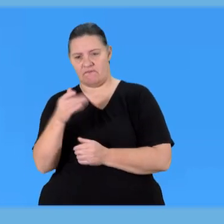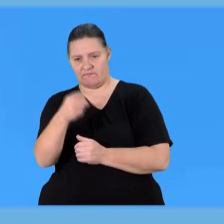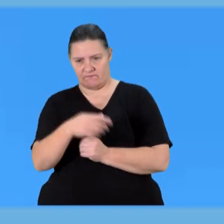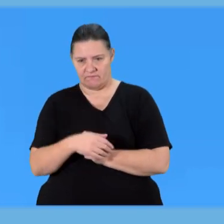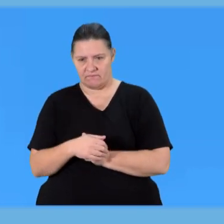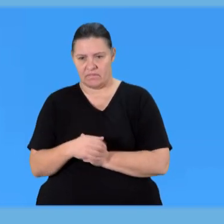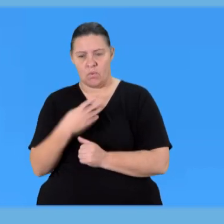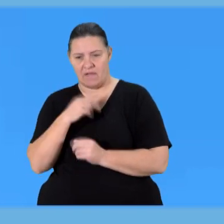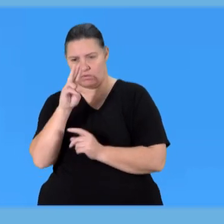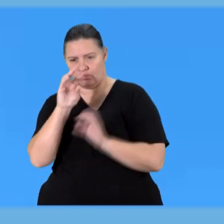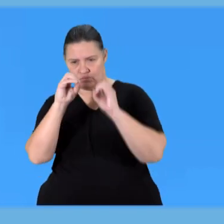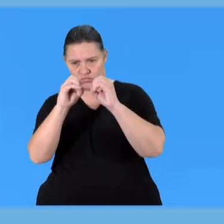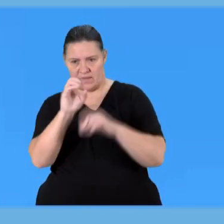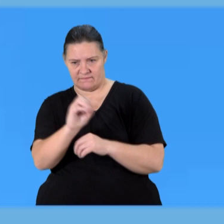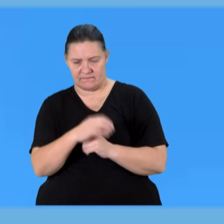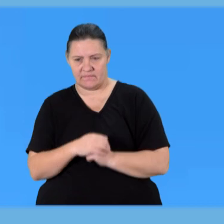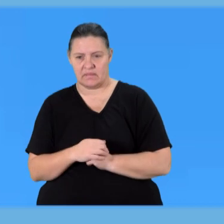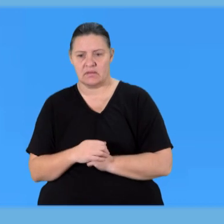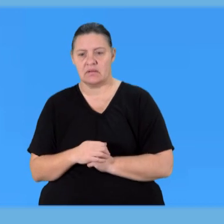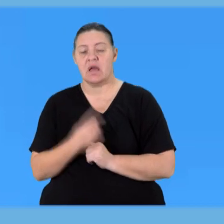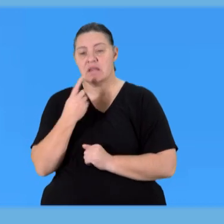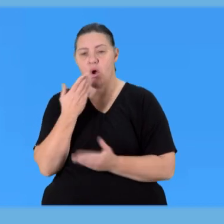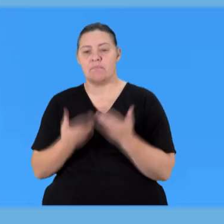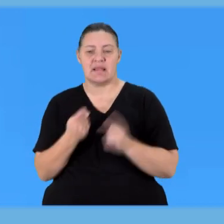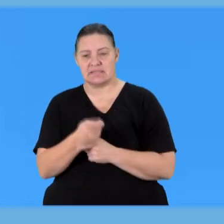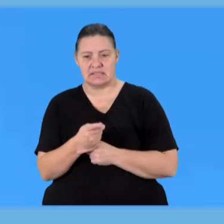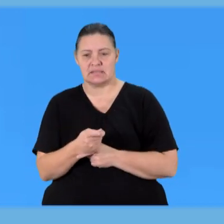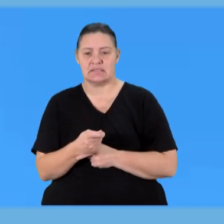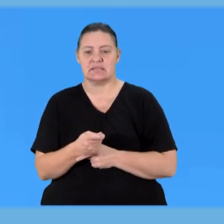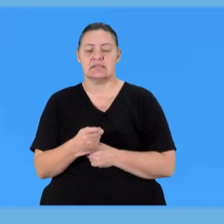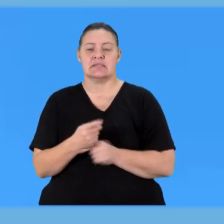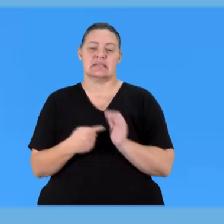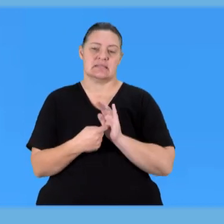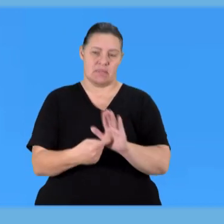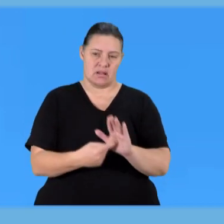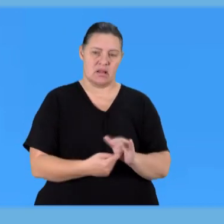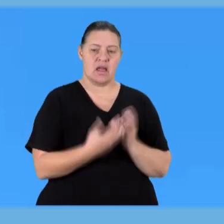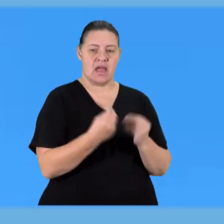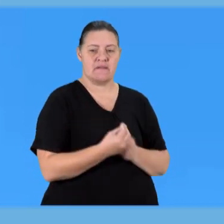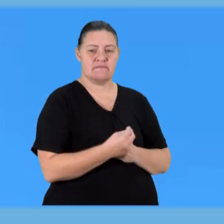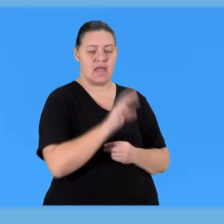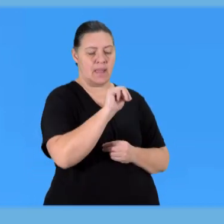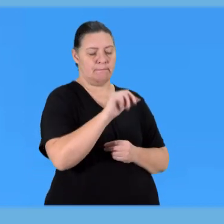that because we do have it there. So now let's balance it using the chemical symbols. We have Mg